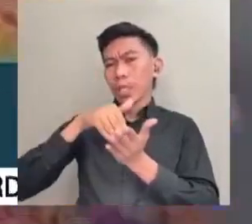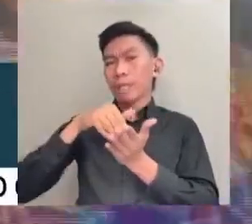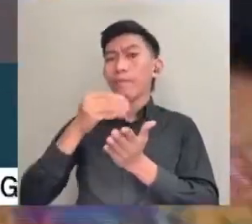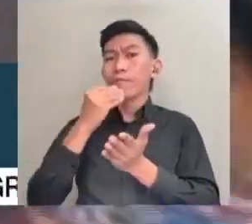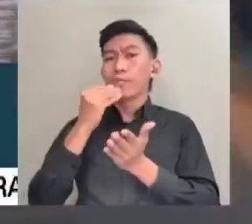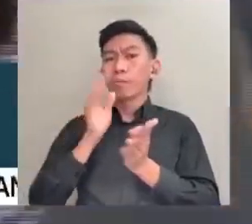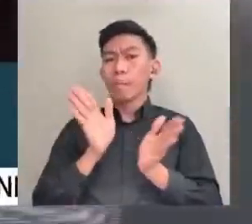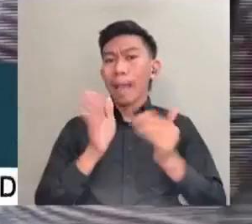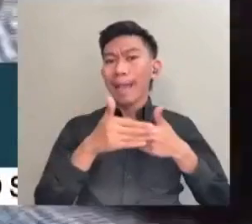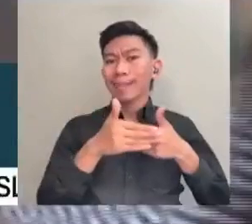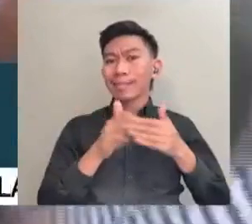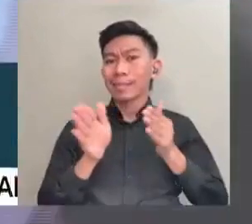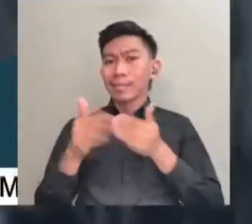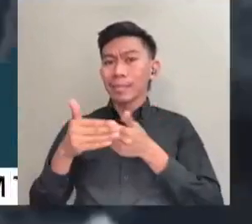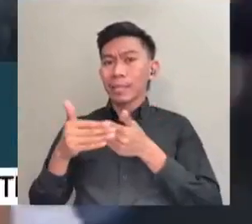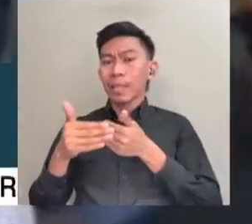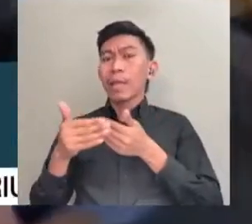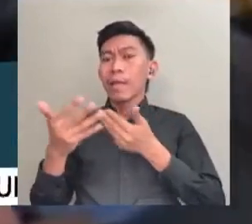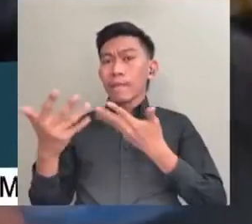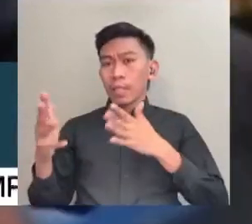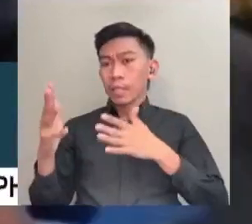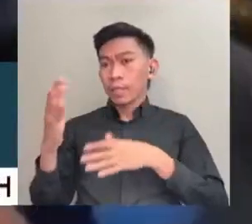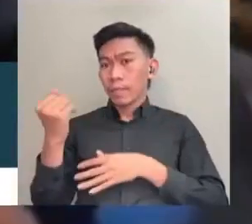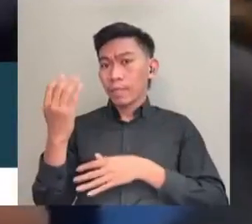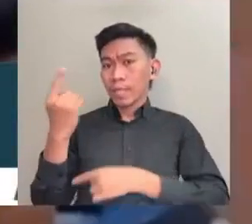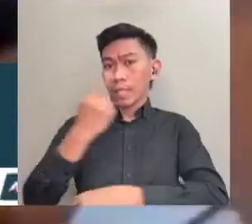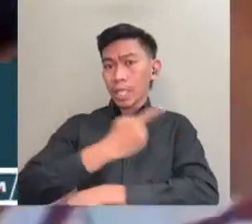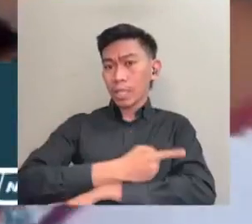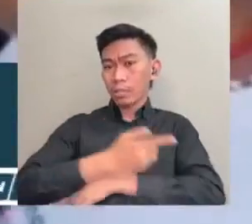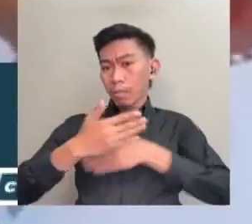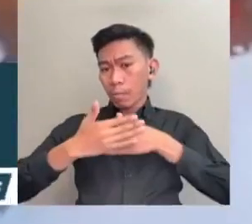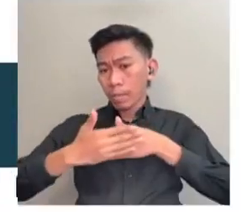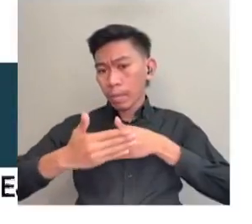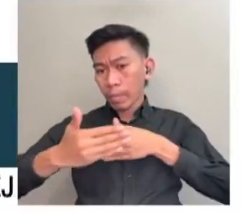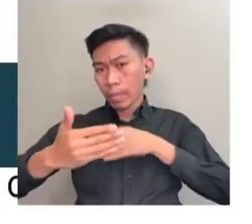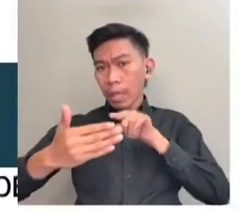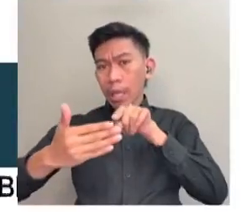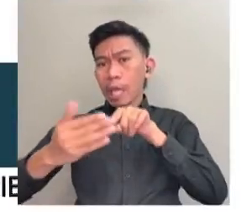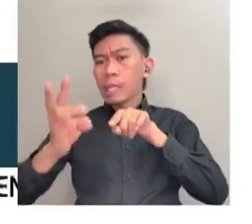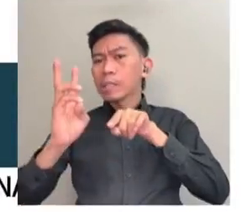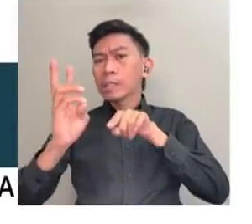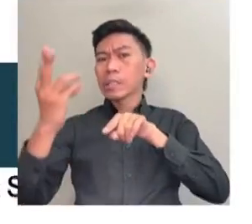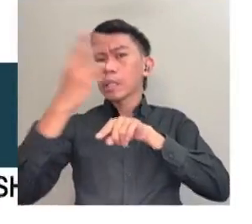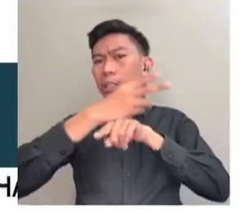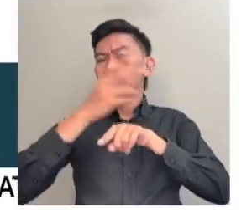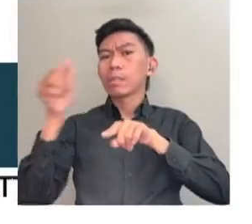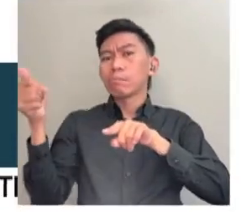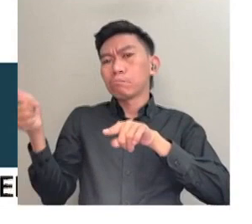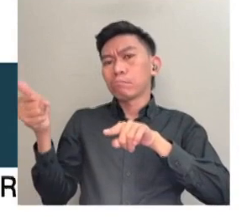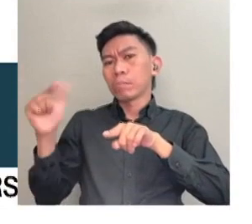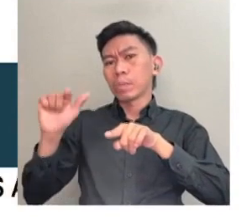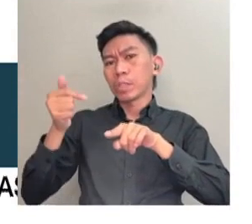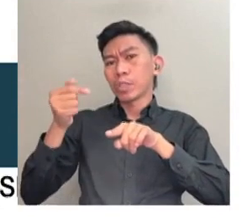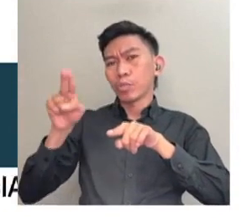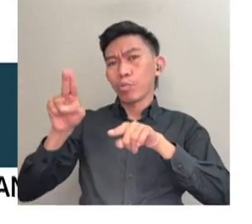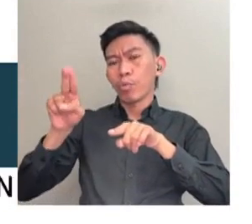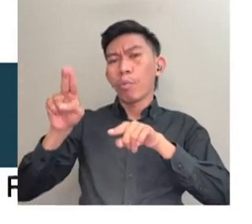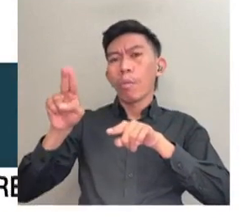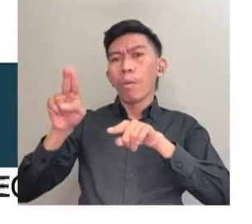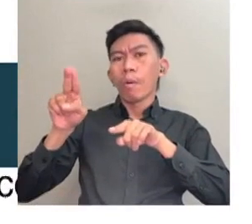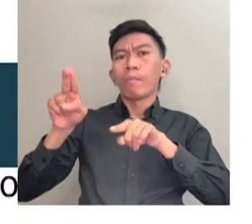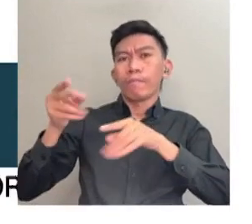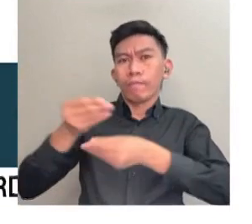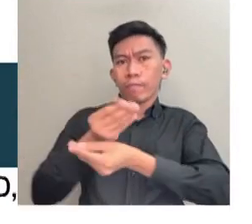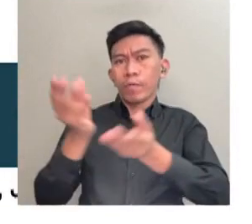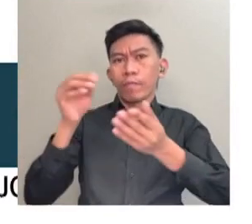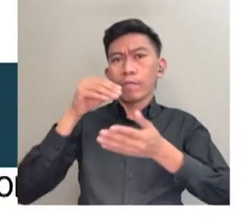days, the provincial government will do the next 6 days of food relay. Nice. And then after which, the national government will come in again for another